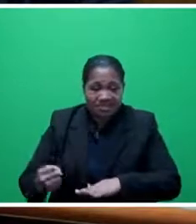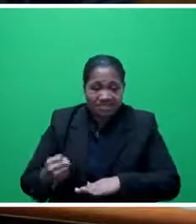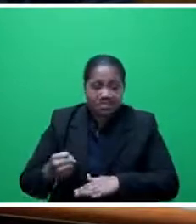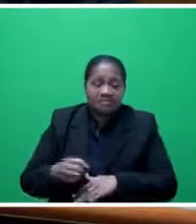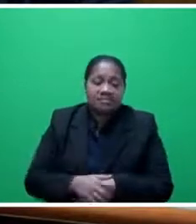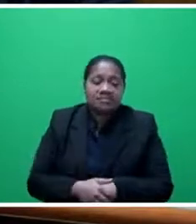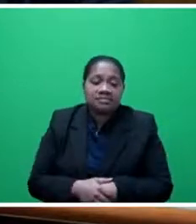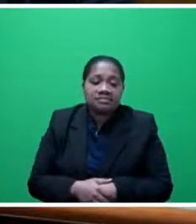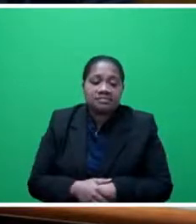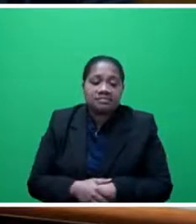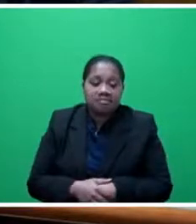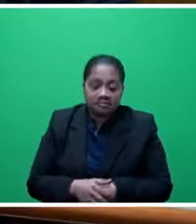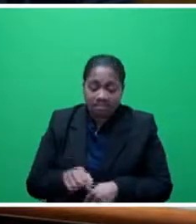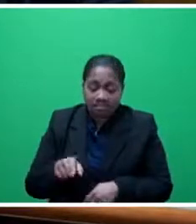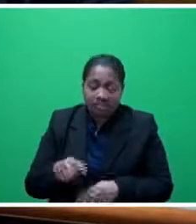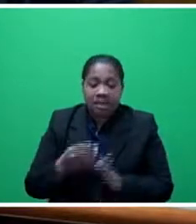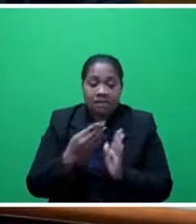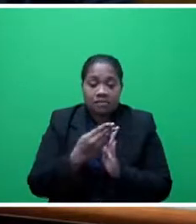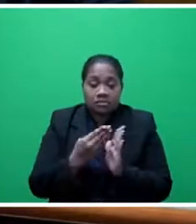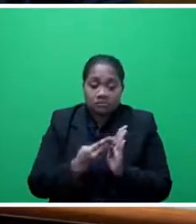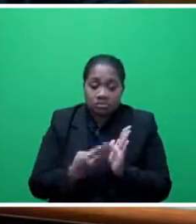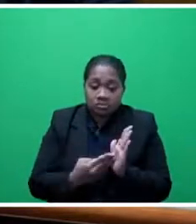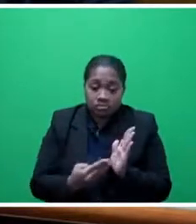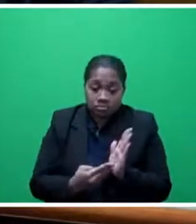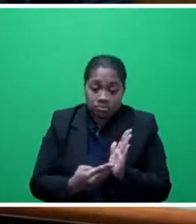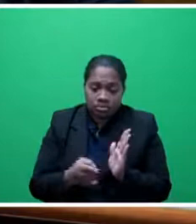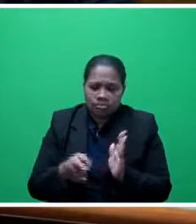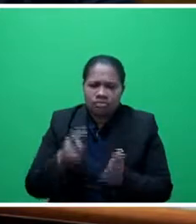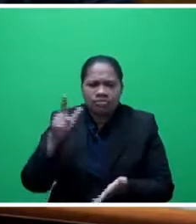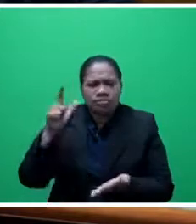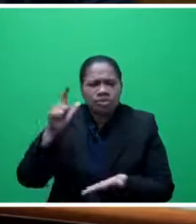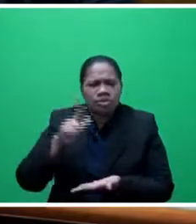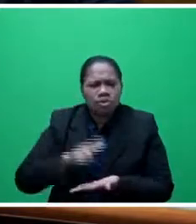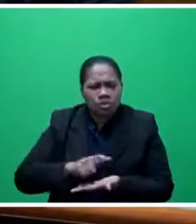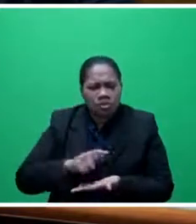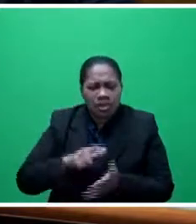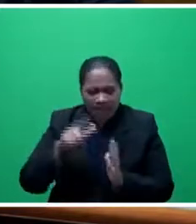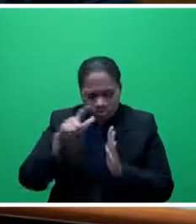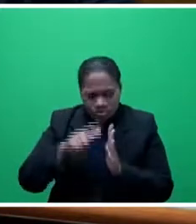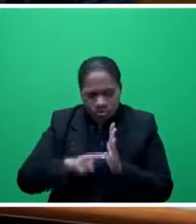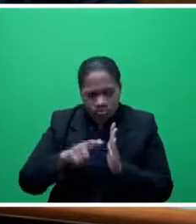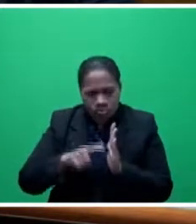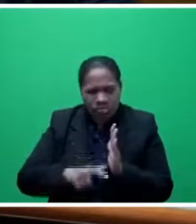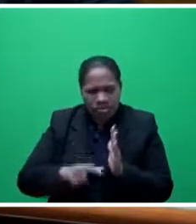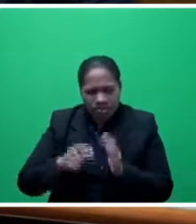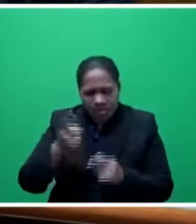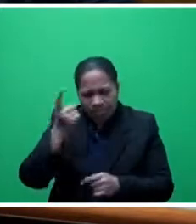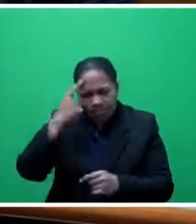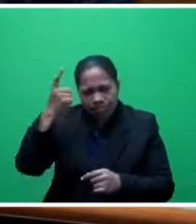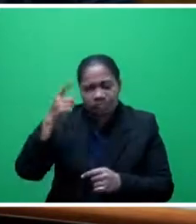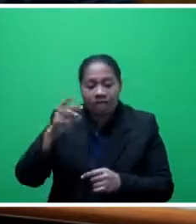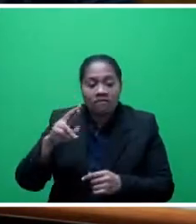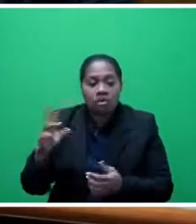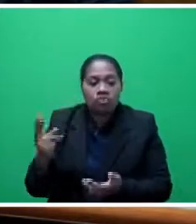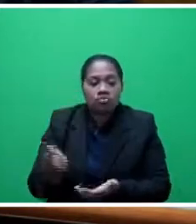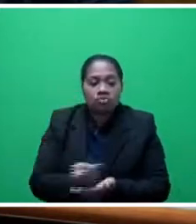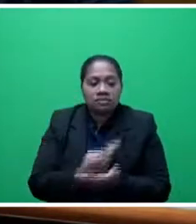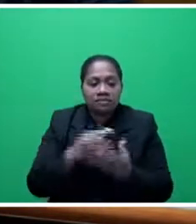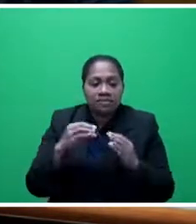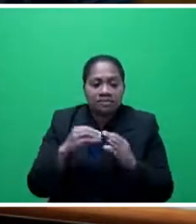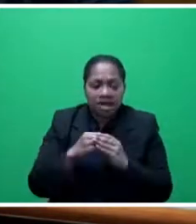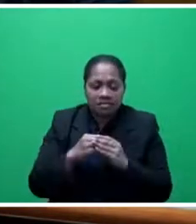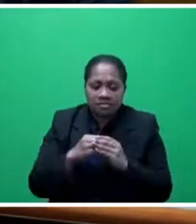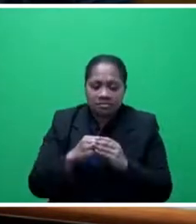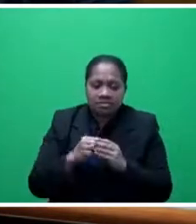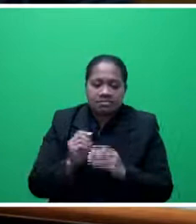in this budget and the forecast budgets would be lower, and it makes sense for the Reserve Bank to raise the limit.